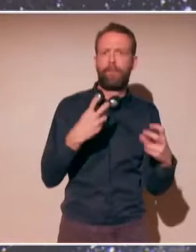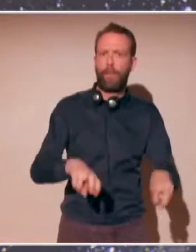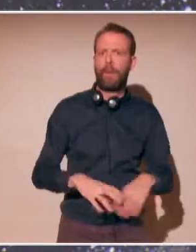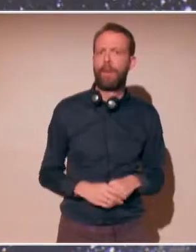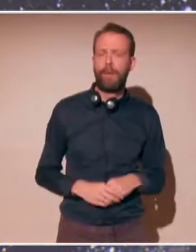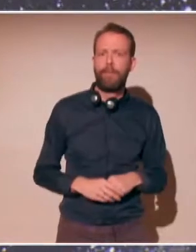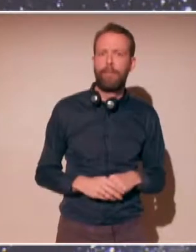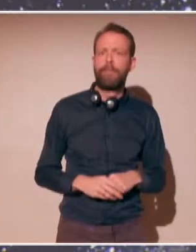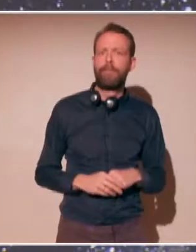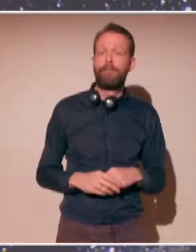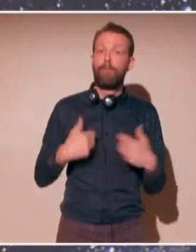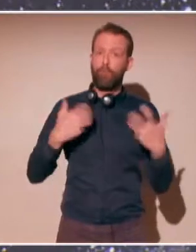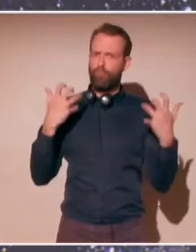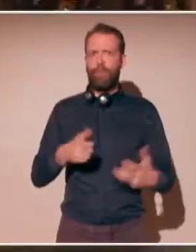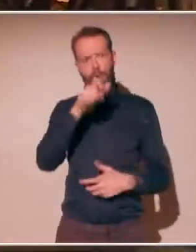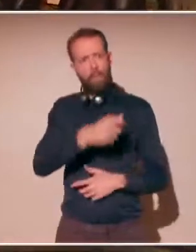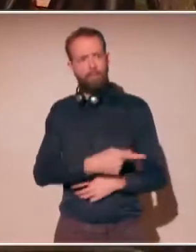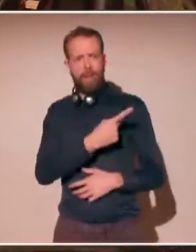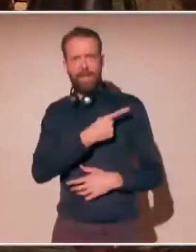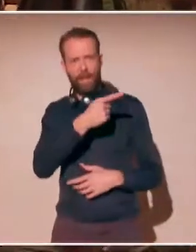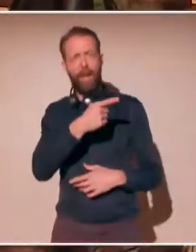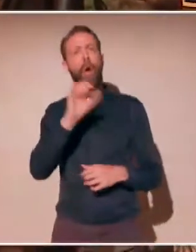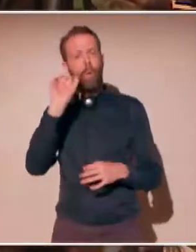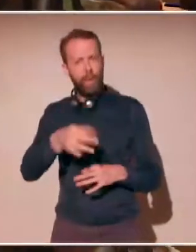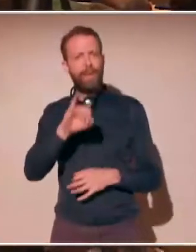we want for Europe. I want